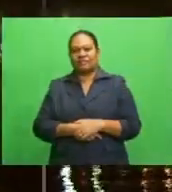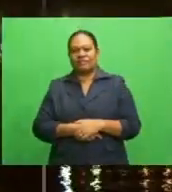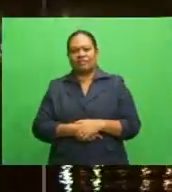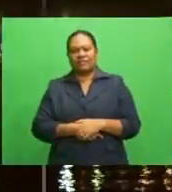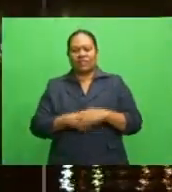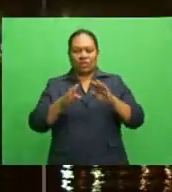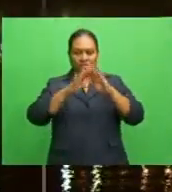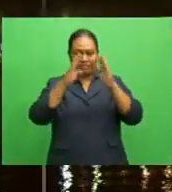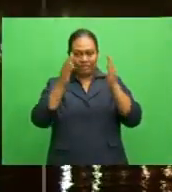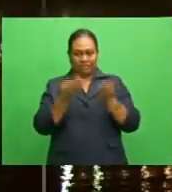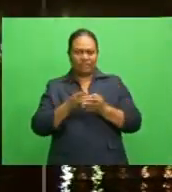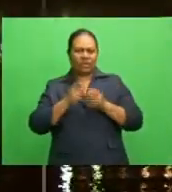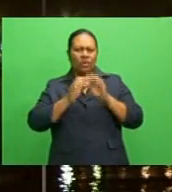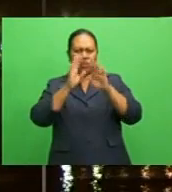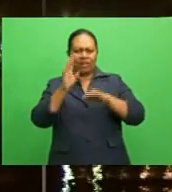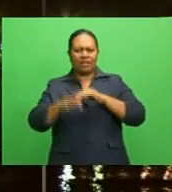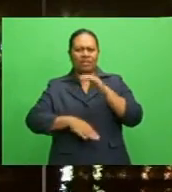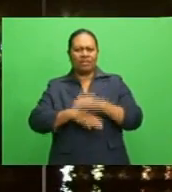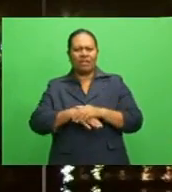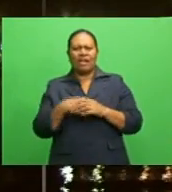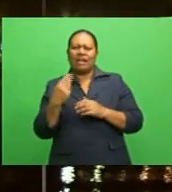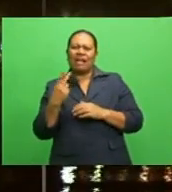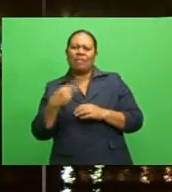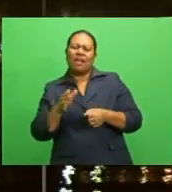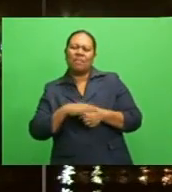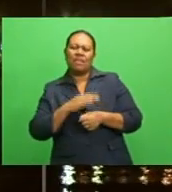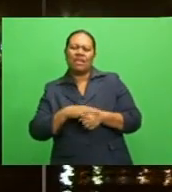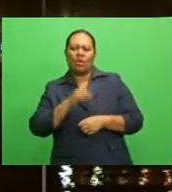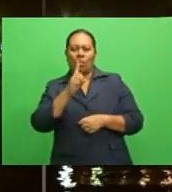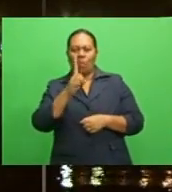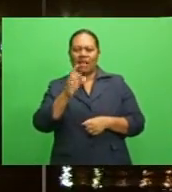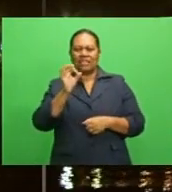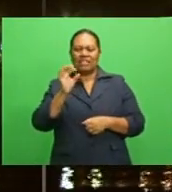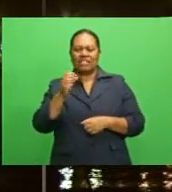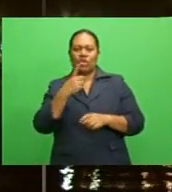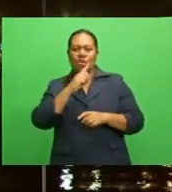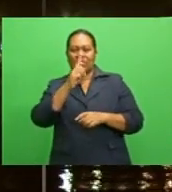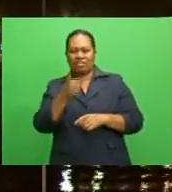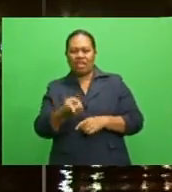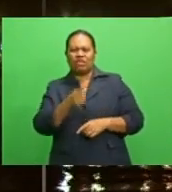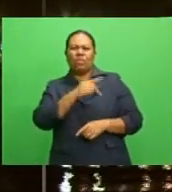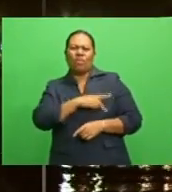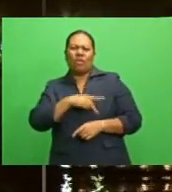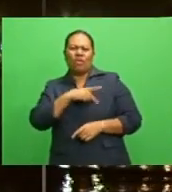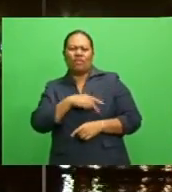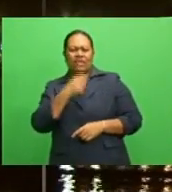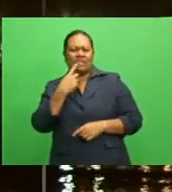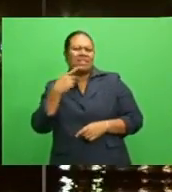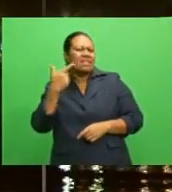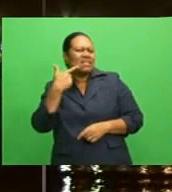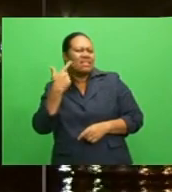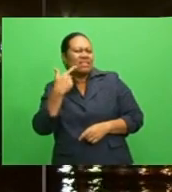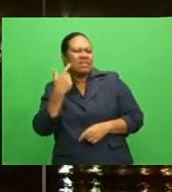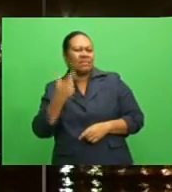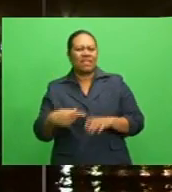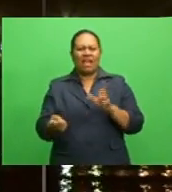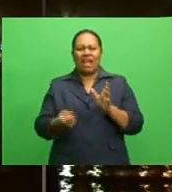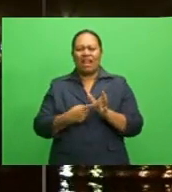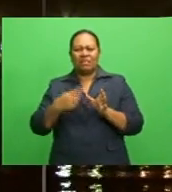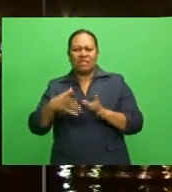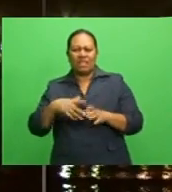In the world of the weird and the wonderful, a couple are making over 100,000 a year by professionally shearing sheep, llamas,